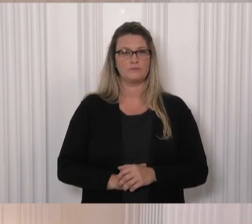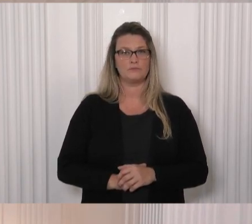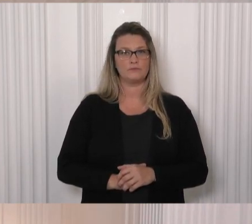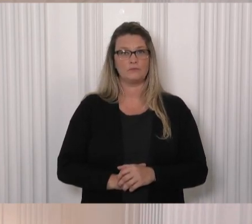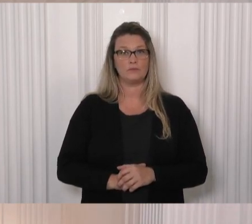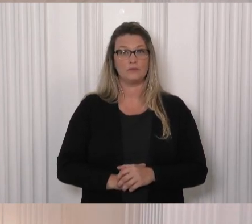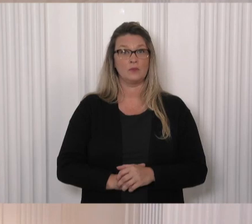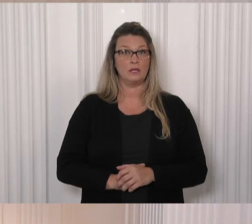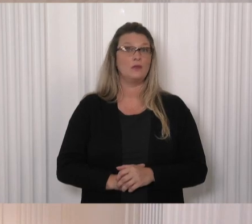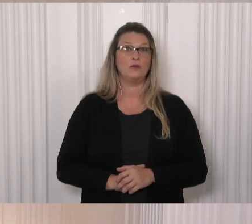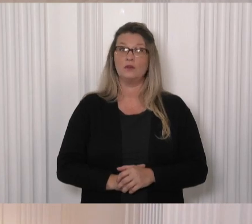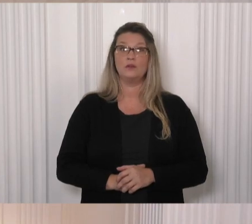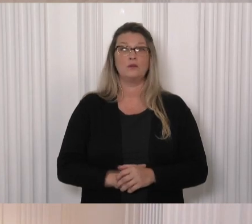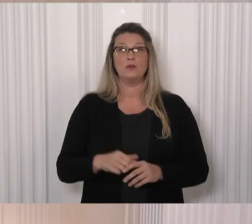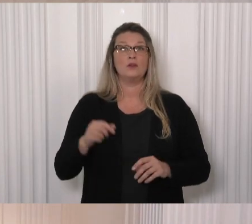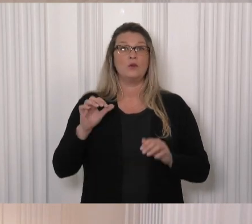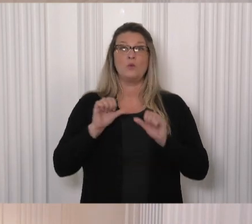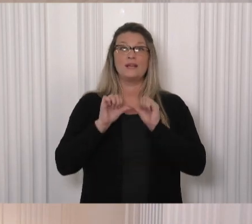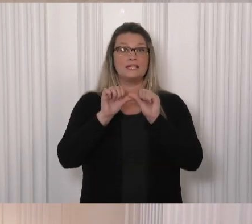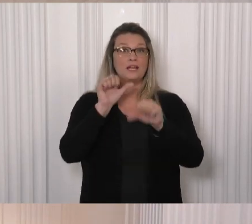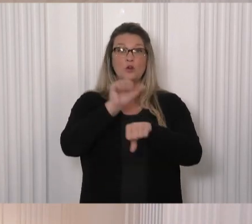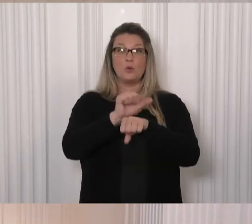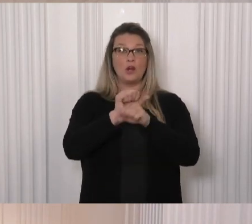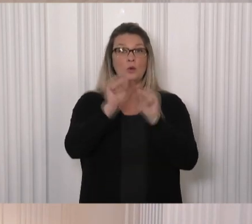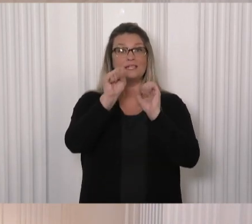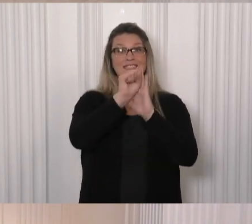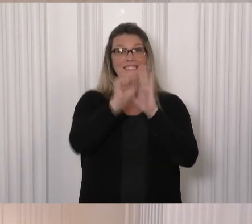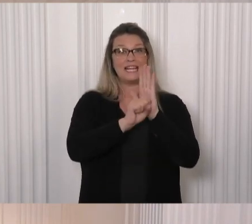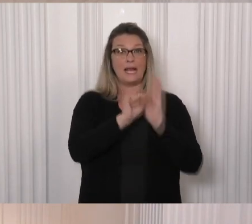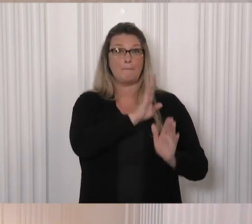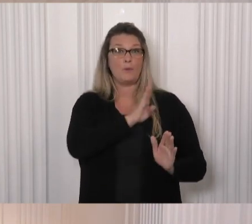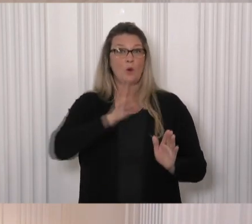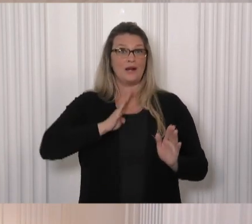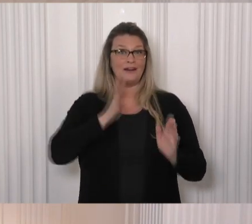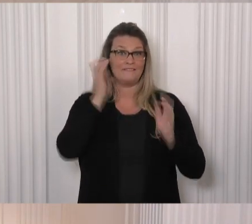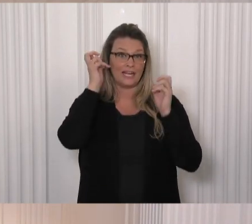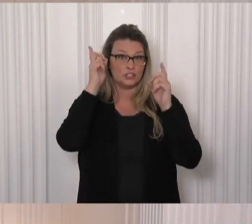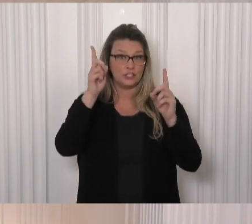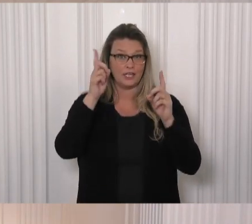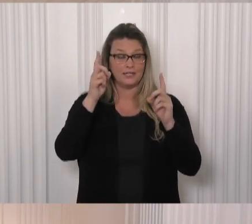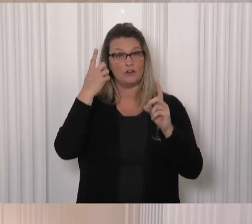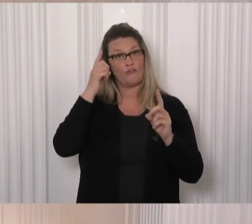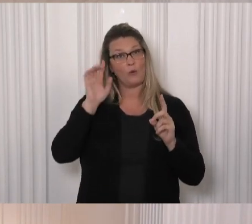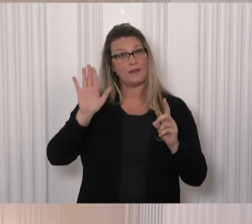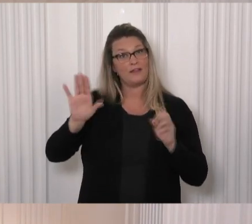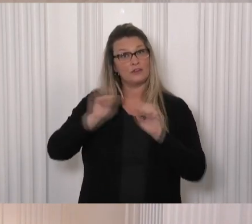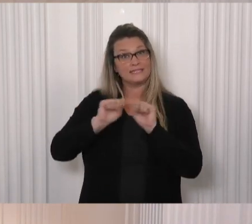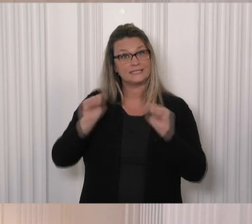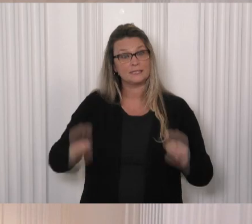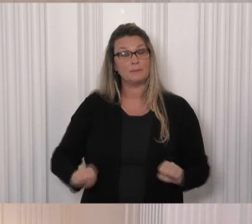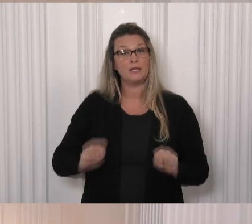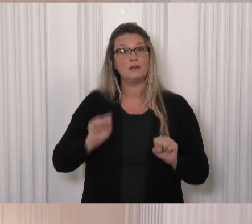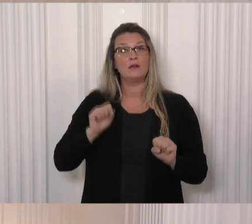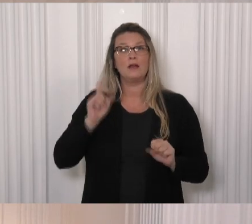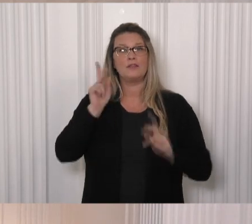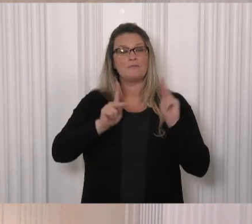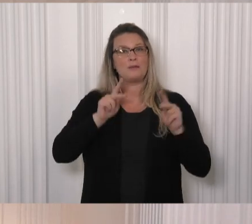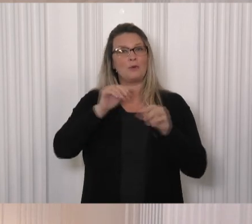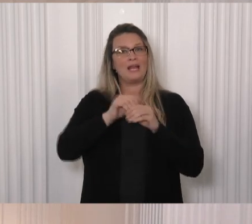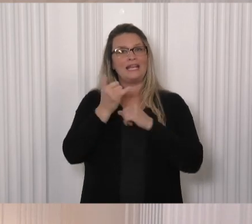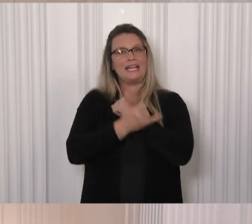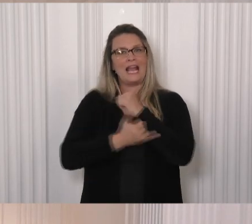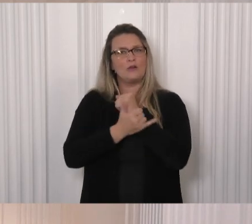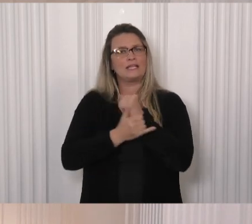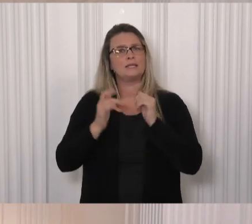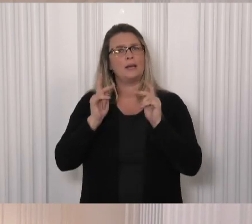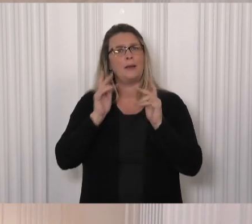continuing to work through the State Board of Education through that system. For the folks in counties that have concerns, please